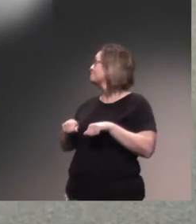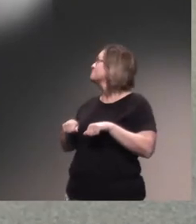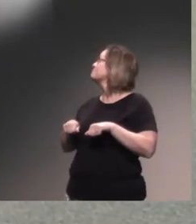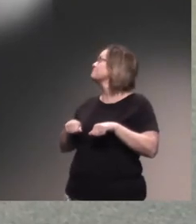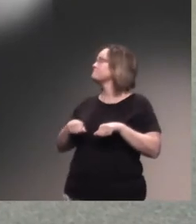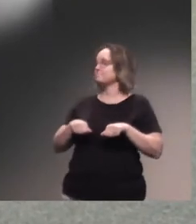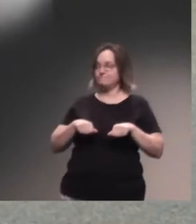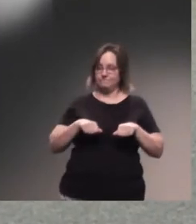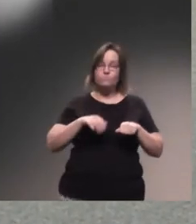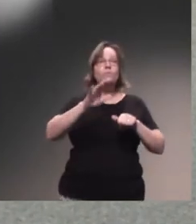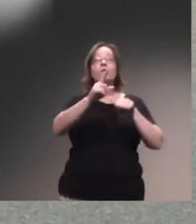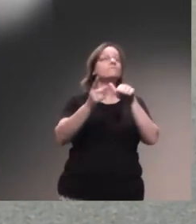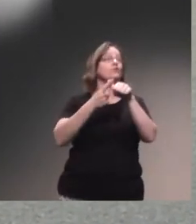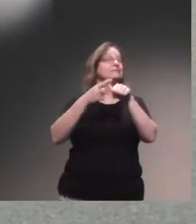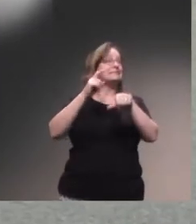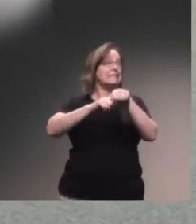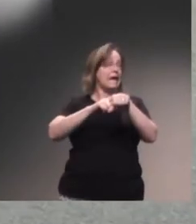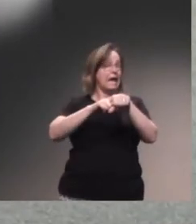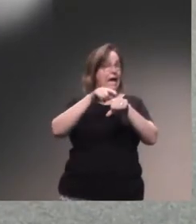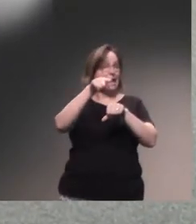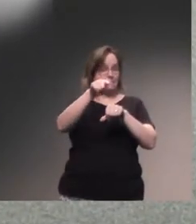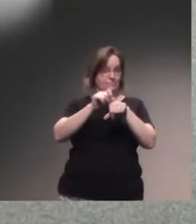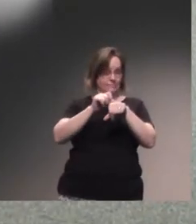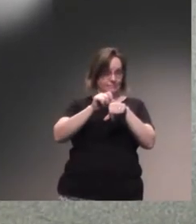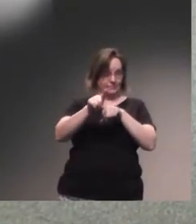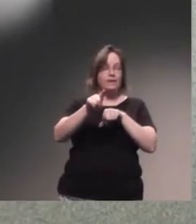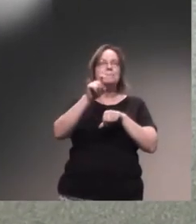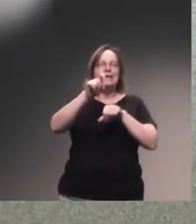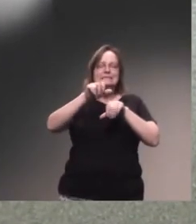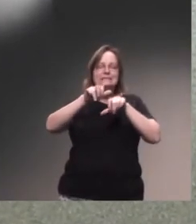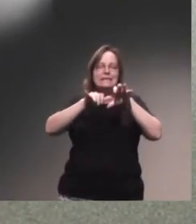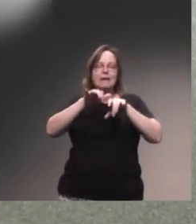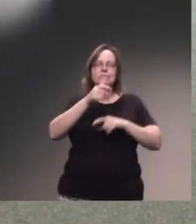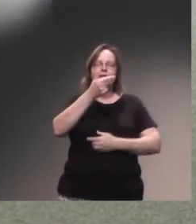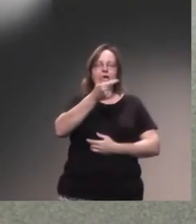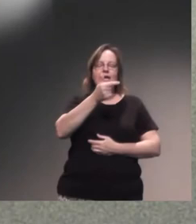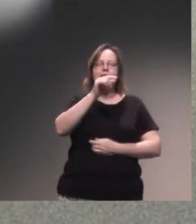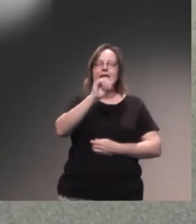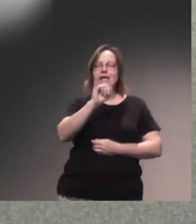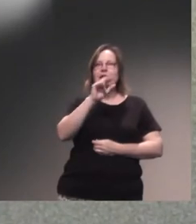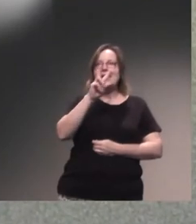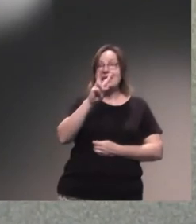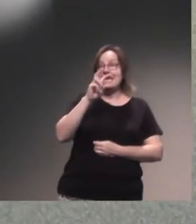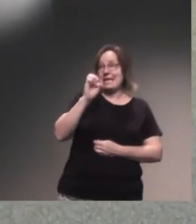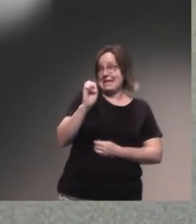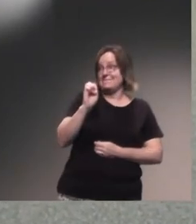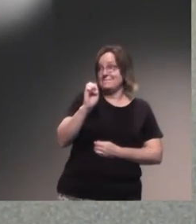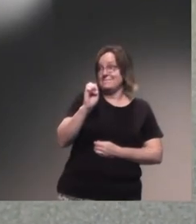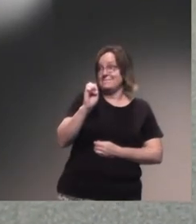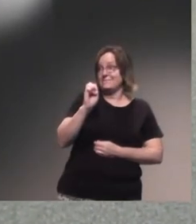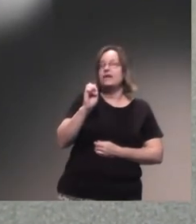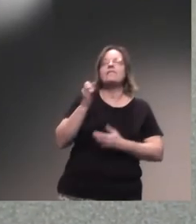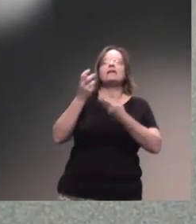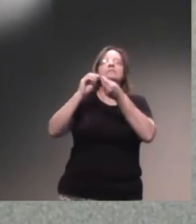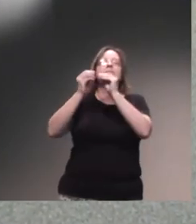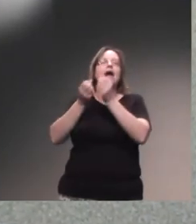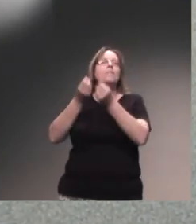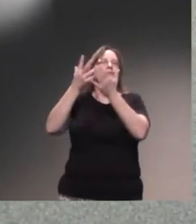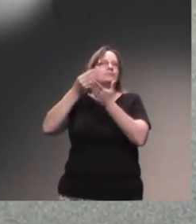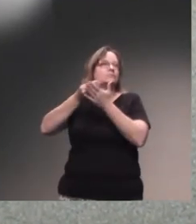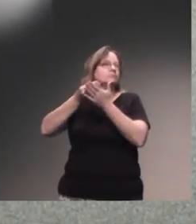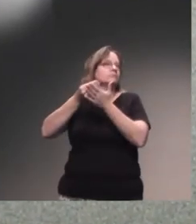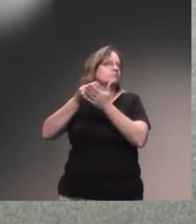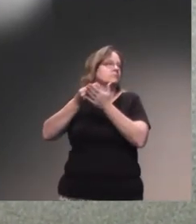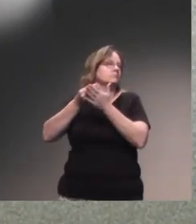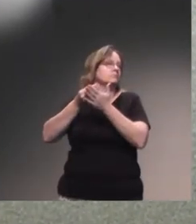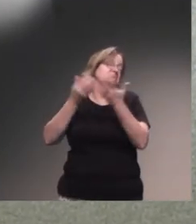The first time you give, you'll want to type in give, and then whatever the amount is that you'd like to start